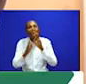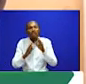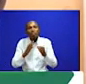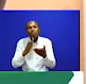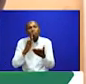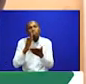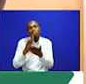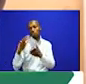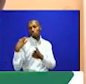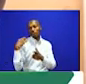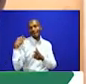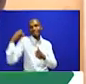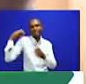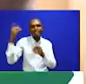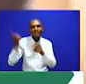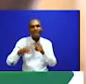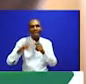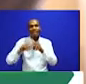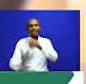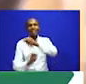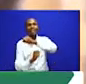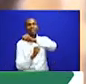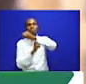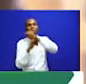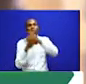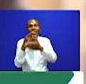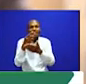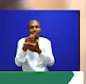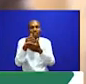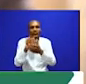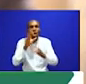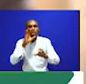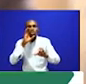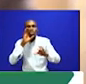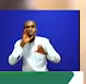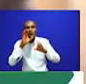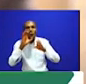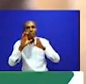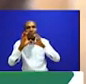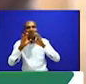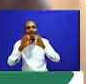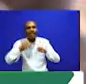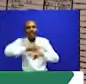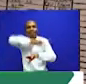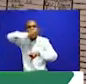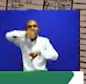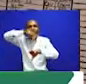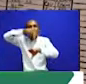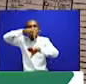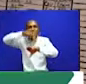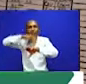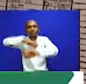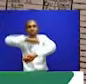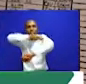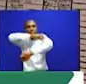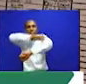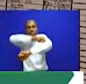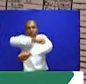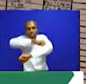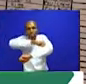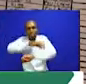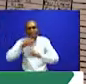gotoa some funding kago kuana nabali kibamangana majia omoroki omonene bwe sukuru ya Gesiaga Zakari